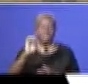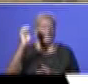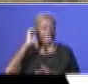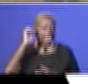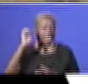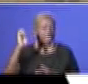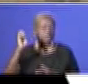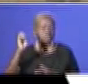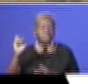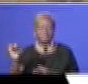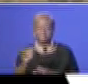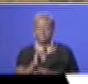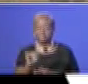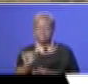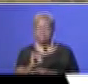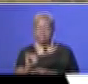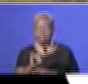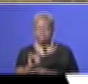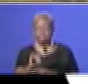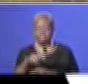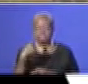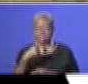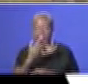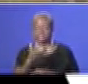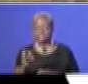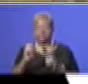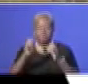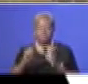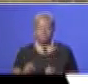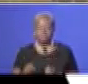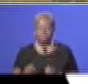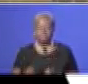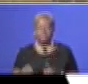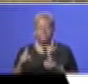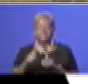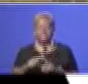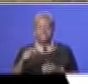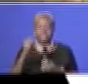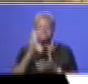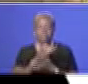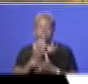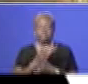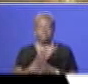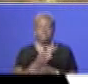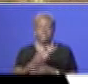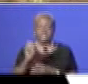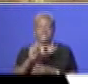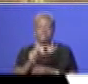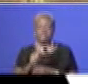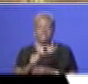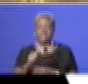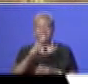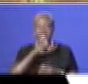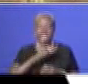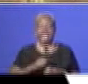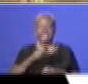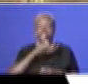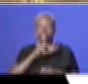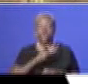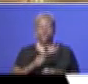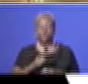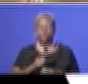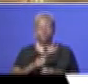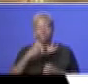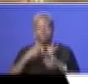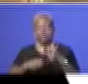sentiments in a statement, noting that there is an opportunity to disrupt the status quo, dispense with age-old problems, have frank